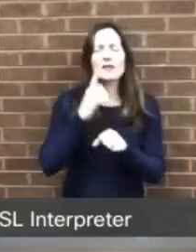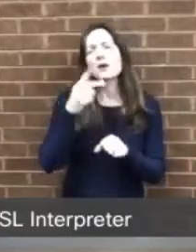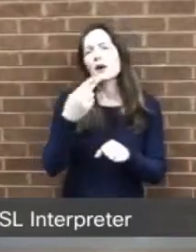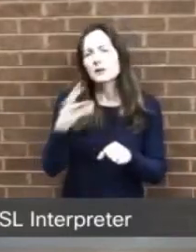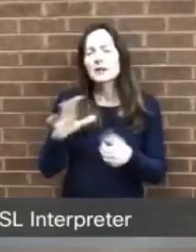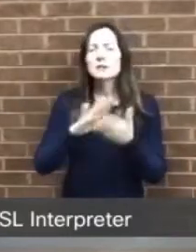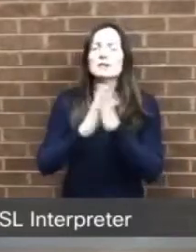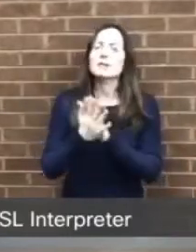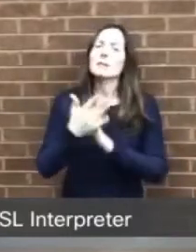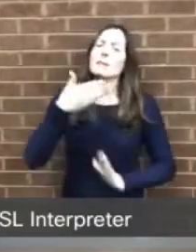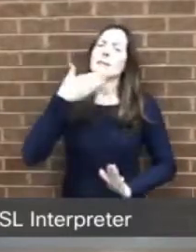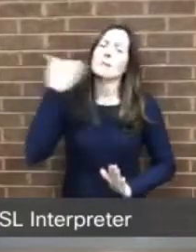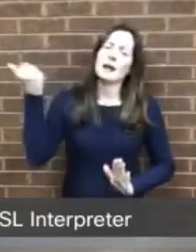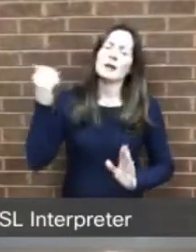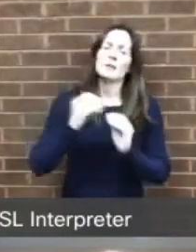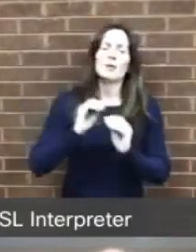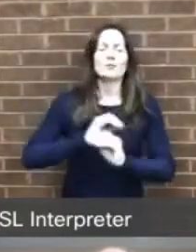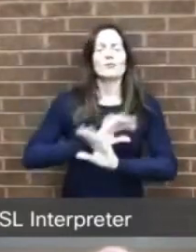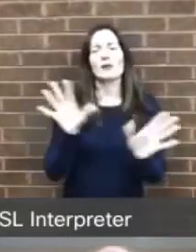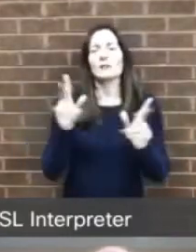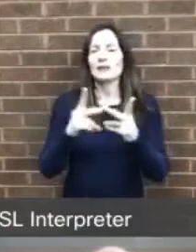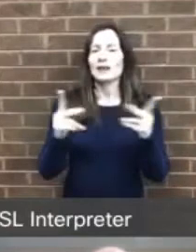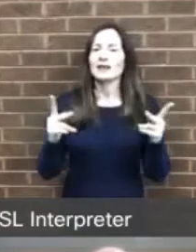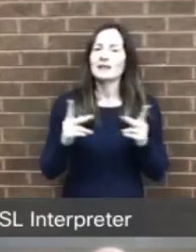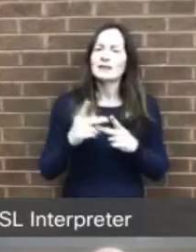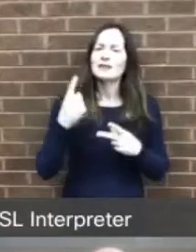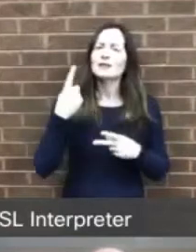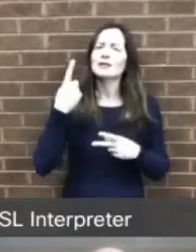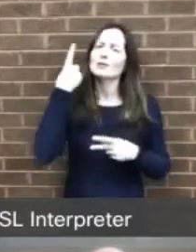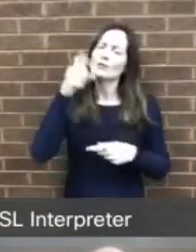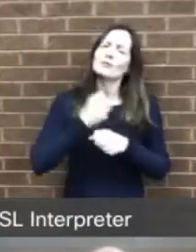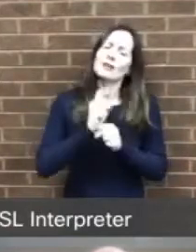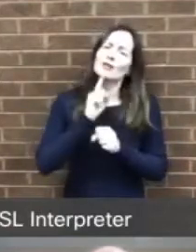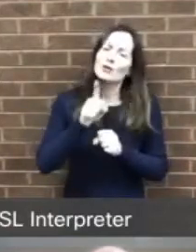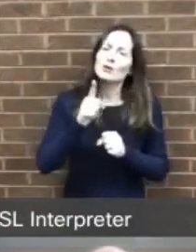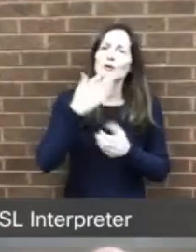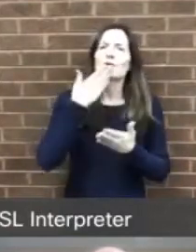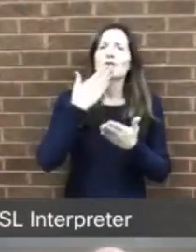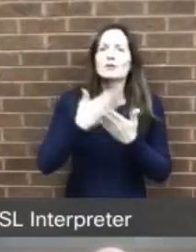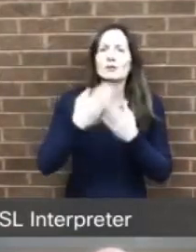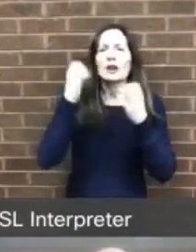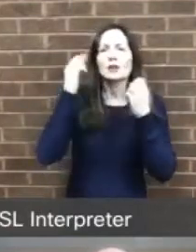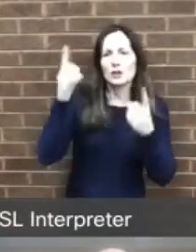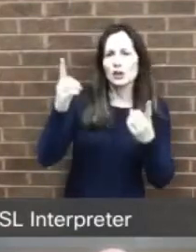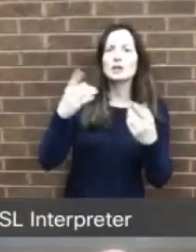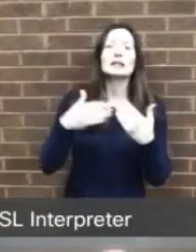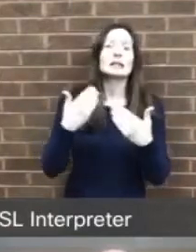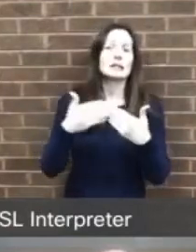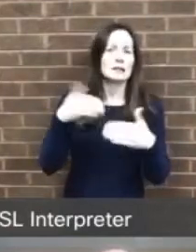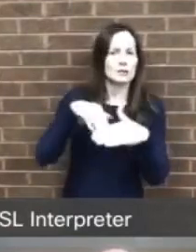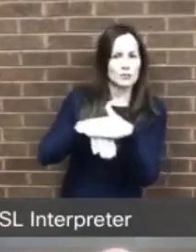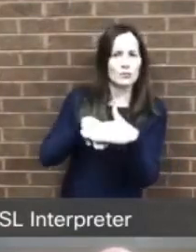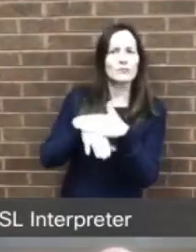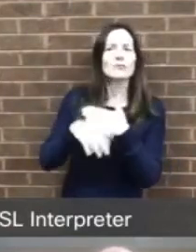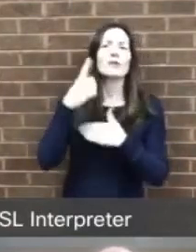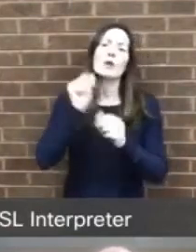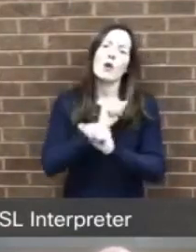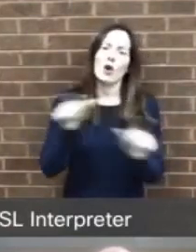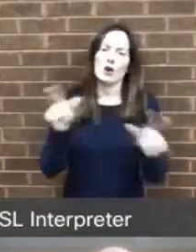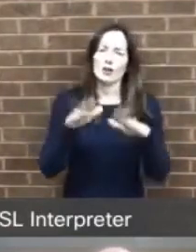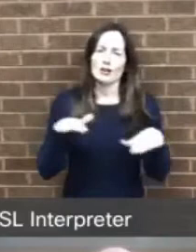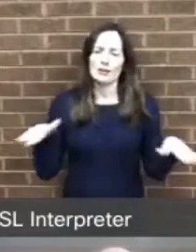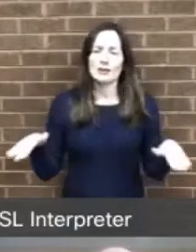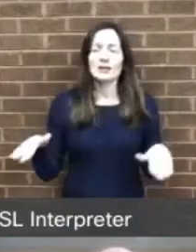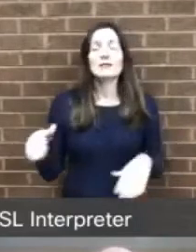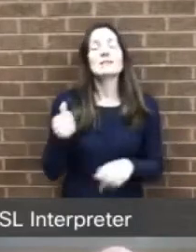and future generations, ensuring education in Howard County is easily accessible for all our children. As our county executive,